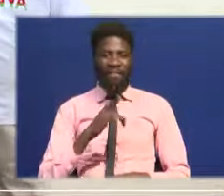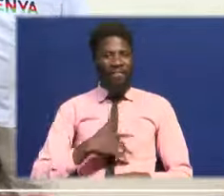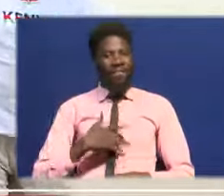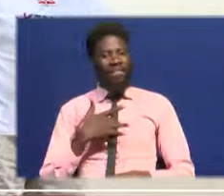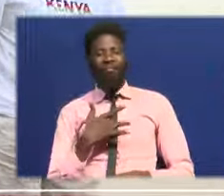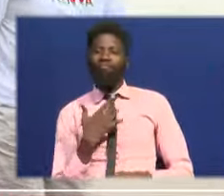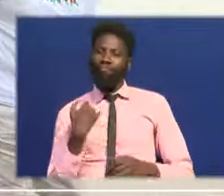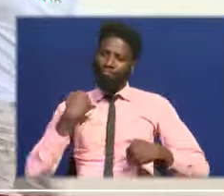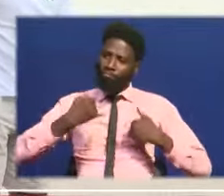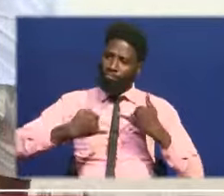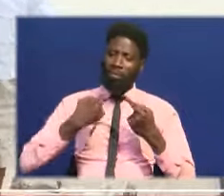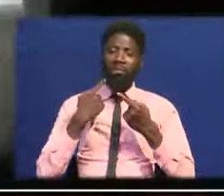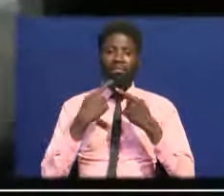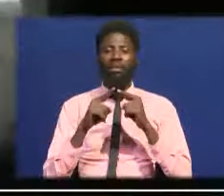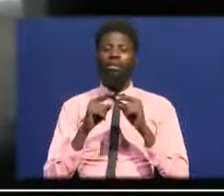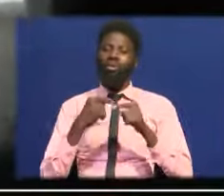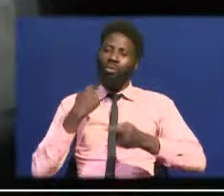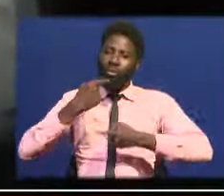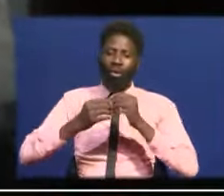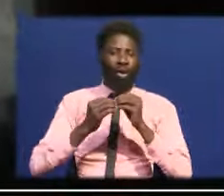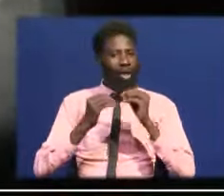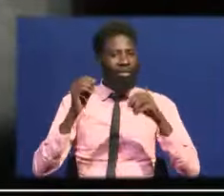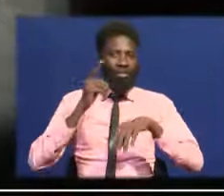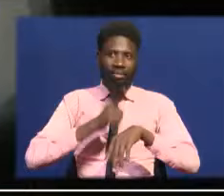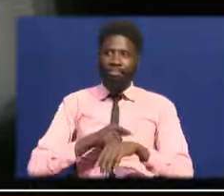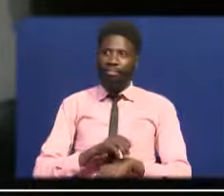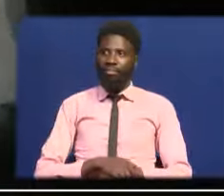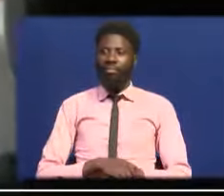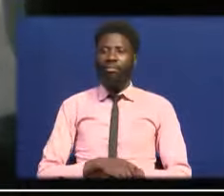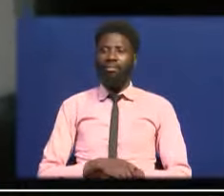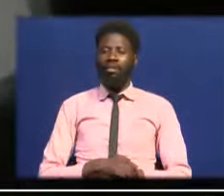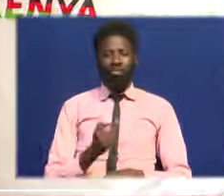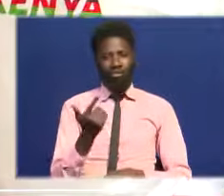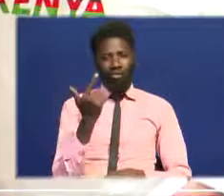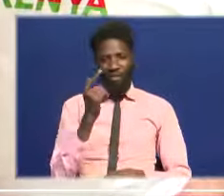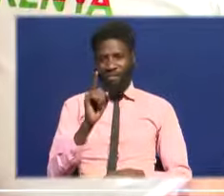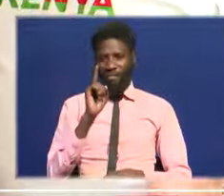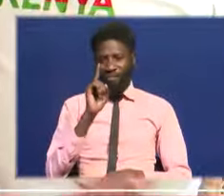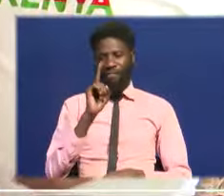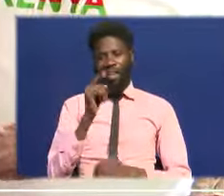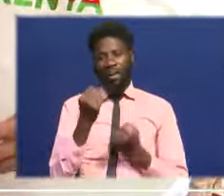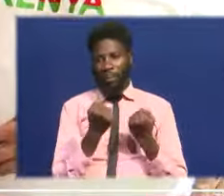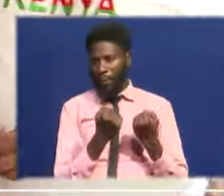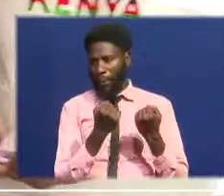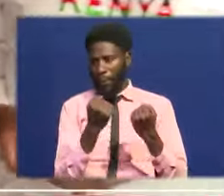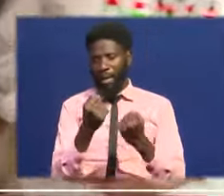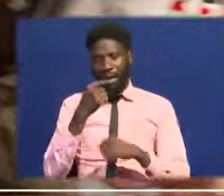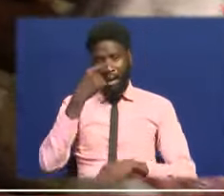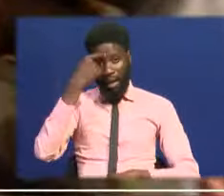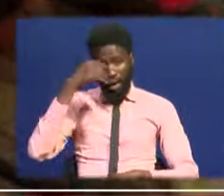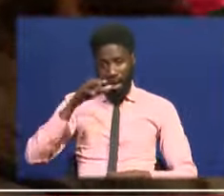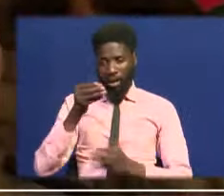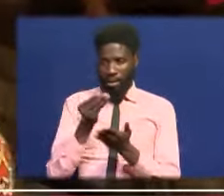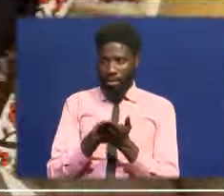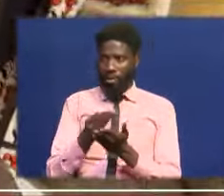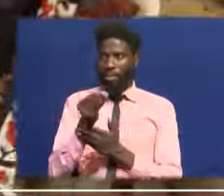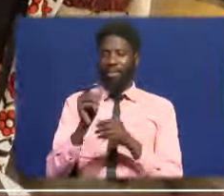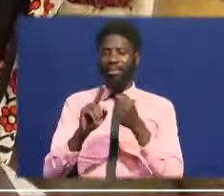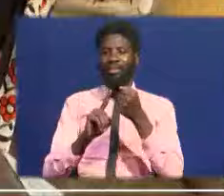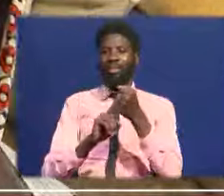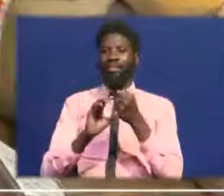as he feeds the creatures. Every week he drives to Ngara in Nairobi to purchase at least 60 kilograms of grain for the birds